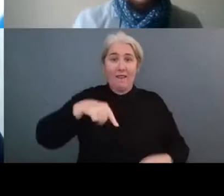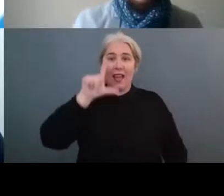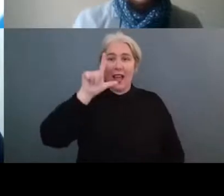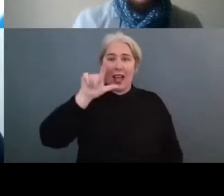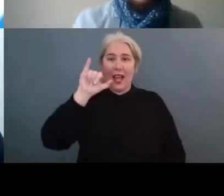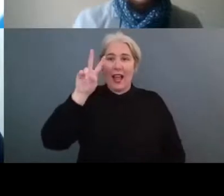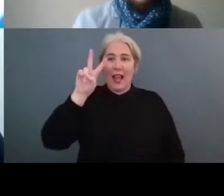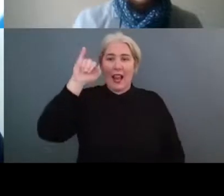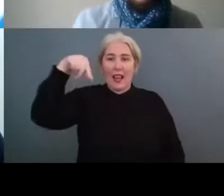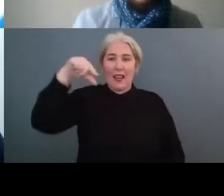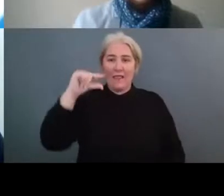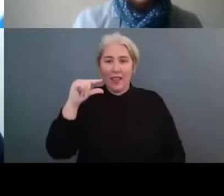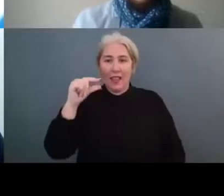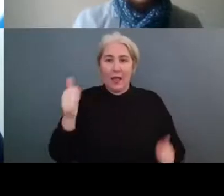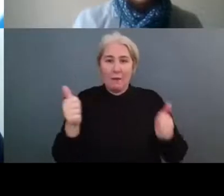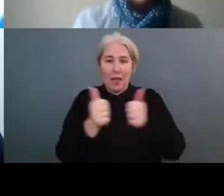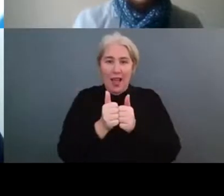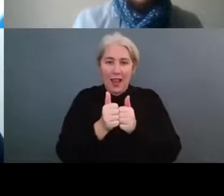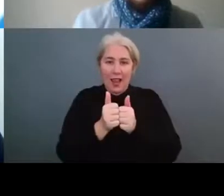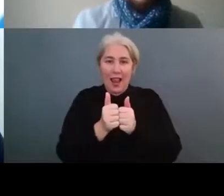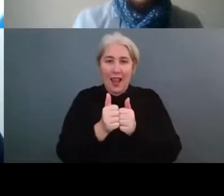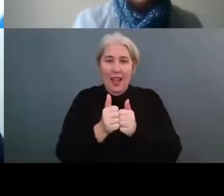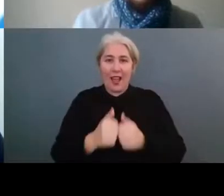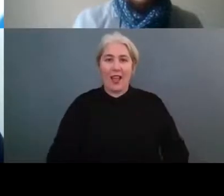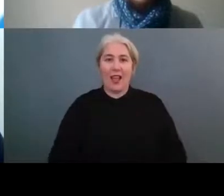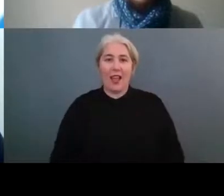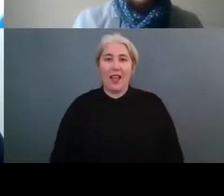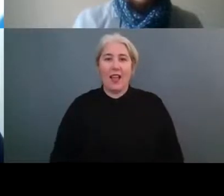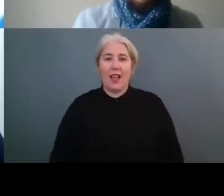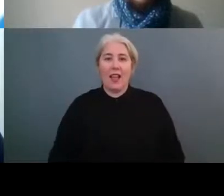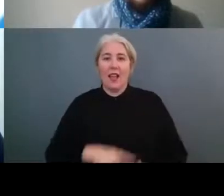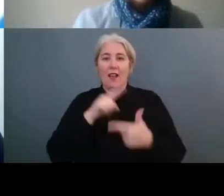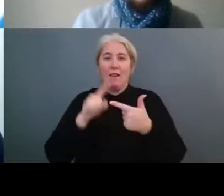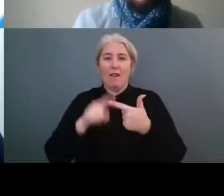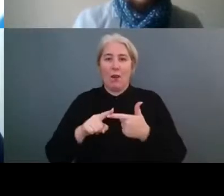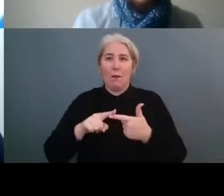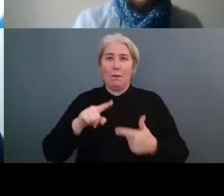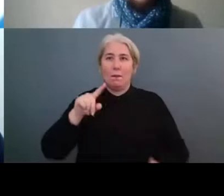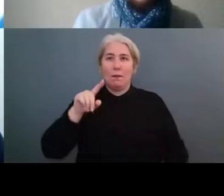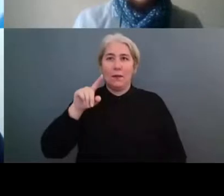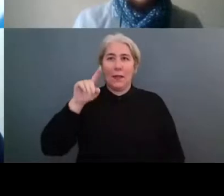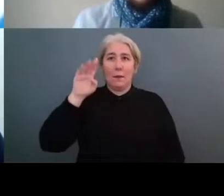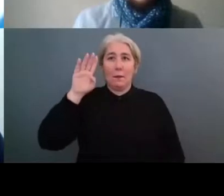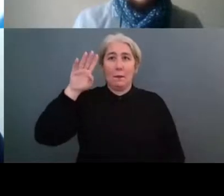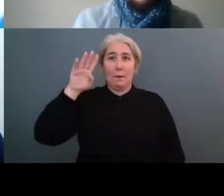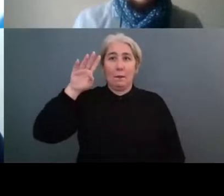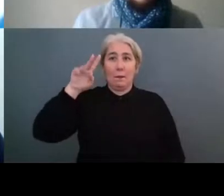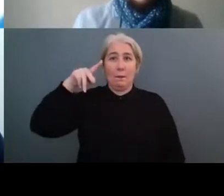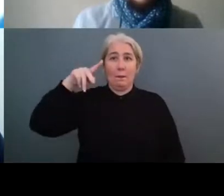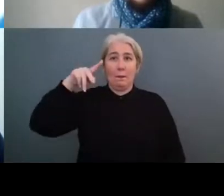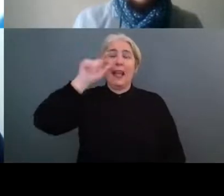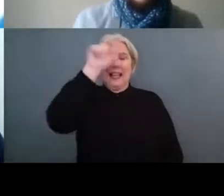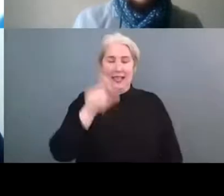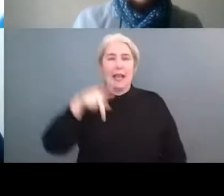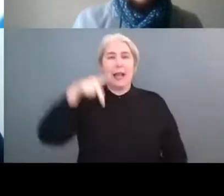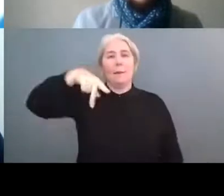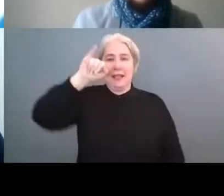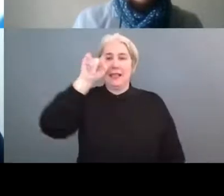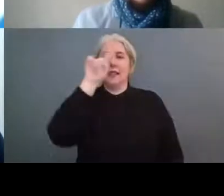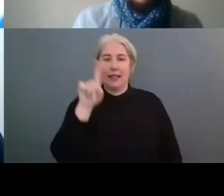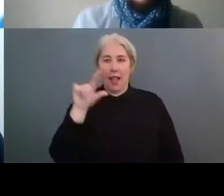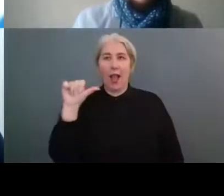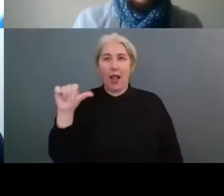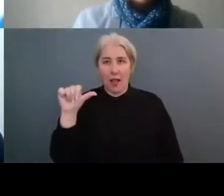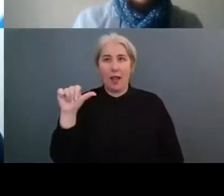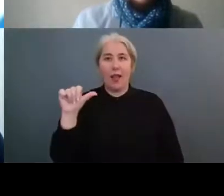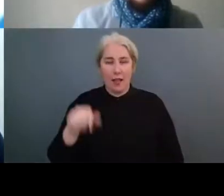the Institute of Superiore Sant'Anna of Pisa, that are really a long experience in this area.